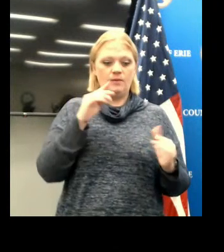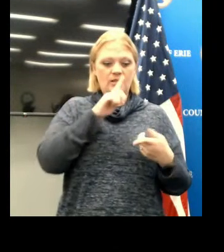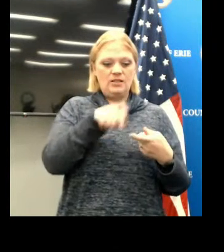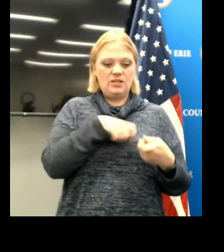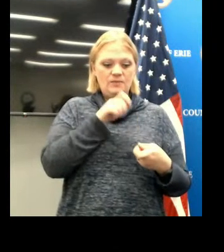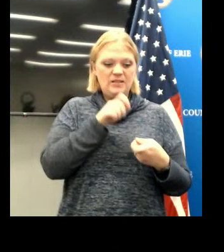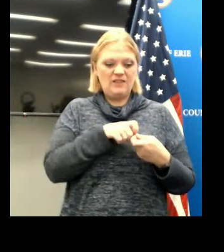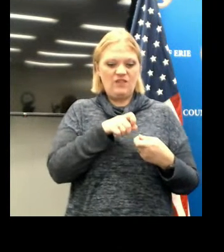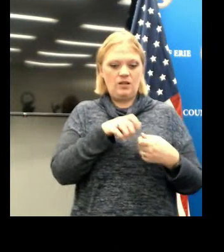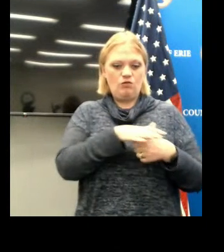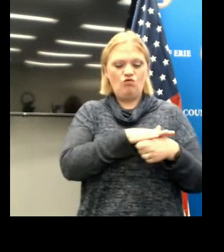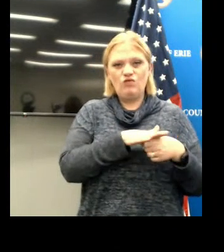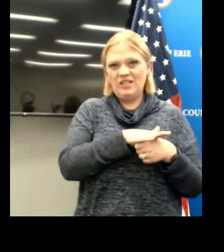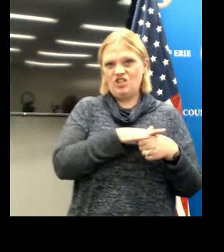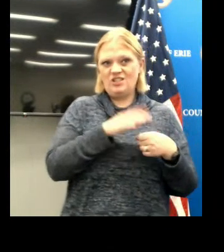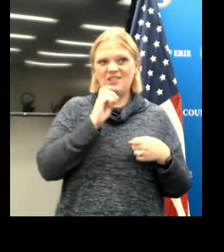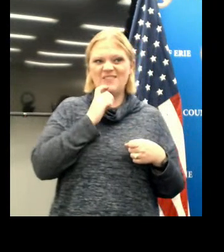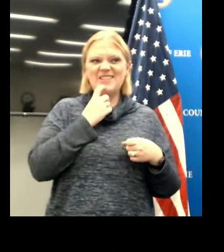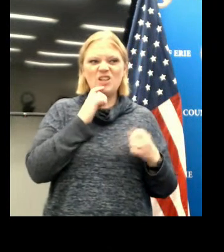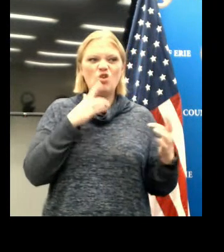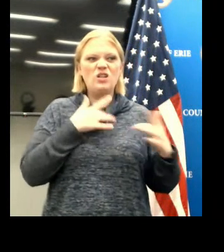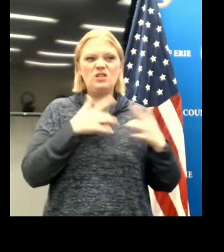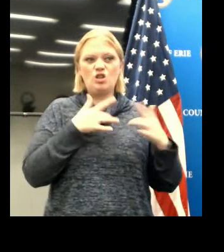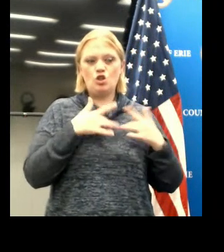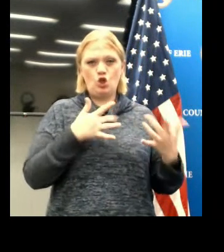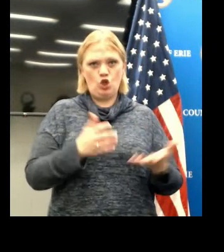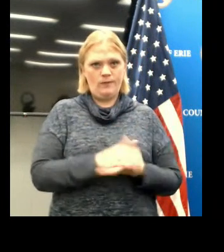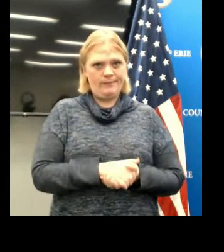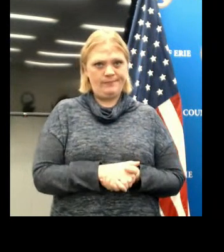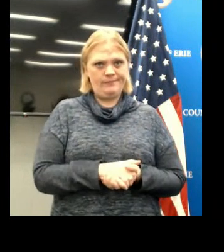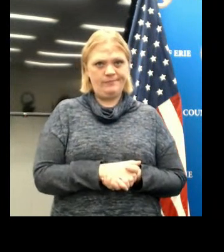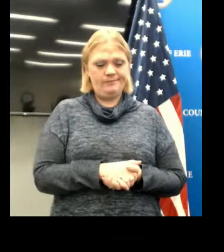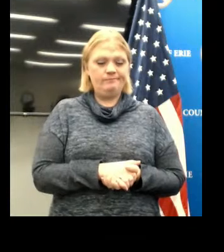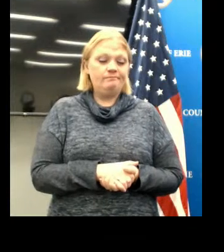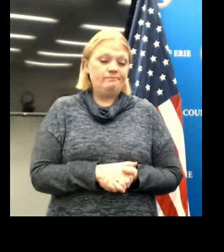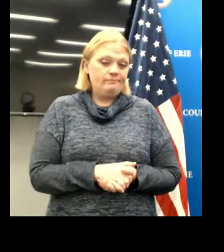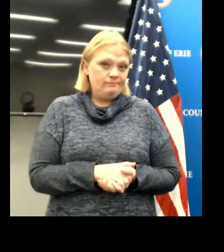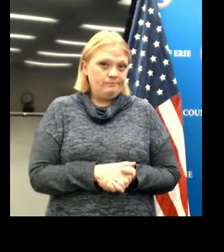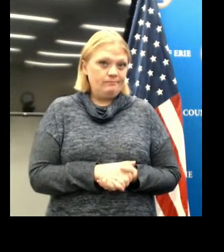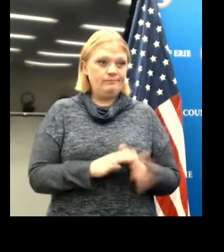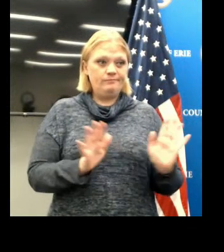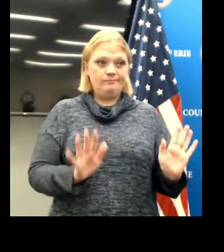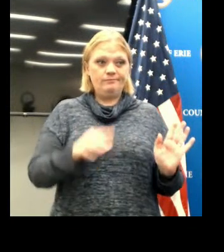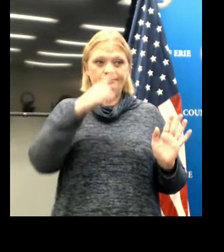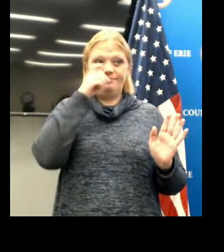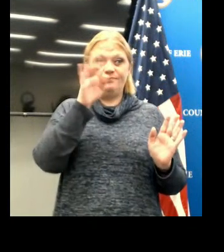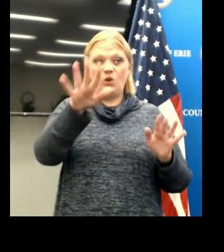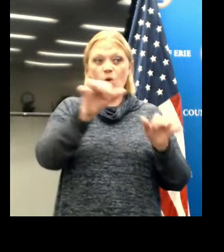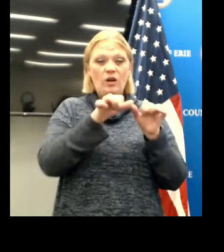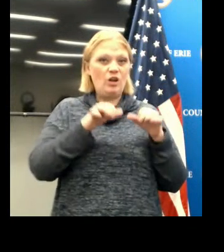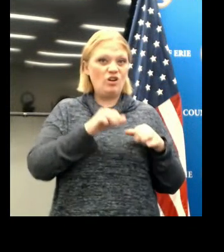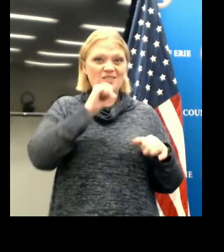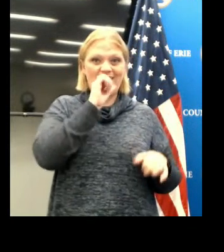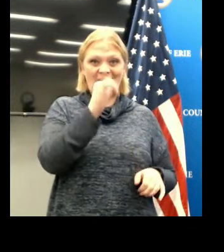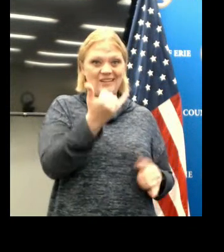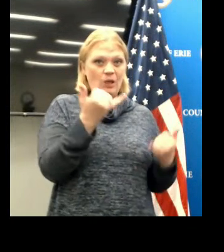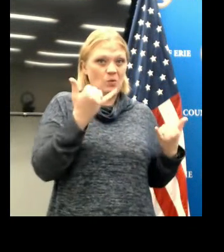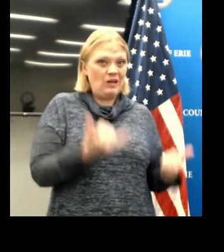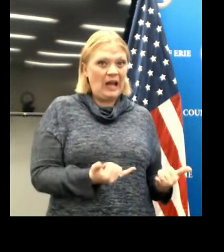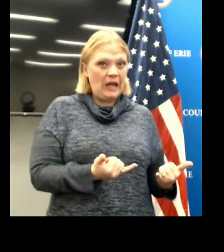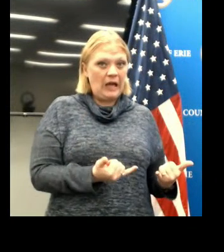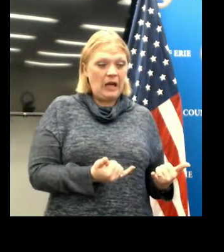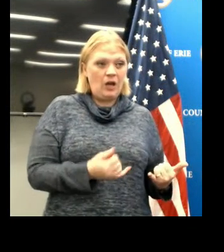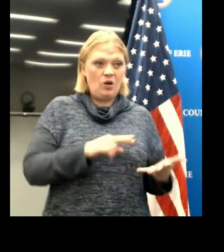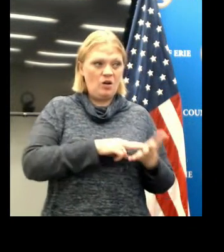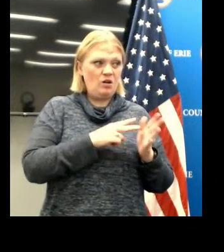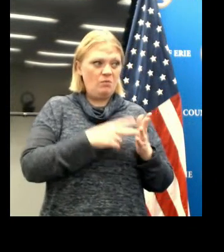particular regions of serious concern. That being said, just because your area is not in the yellow now means that you can